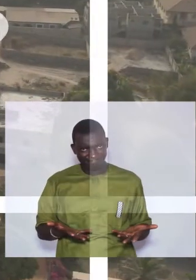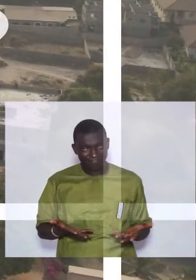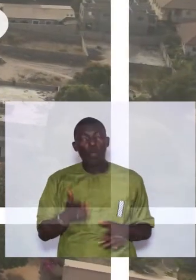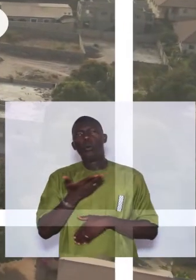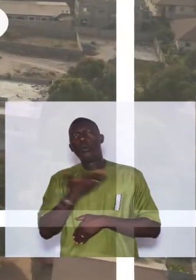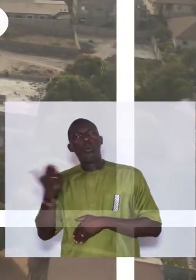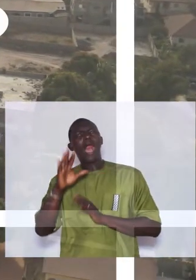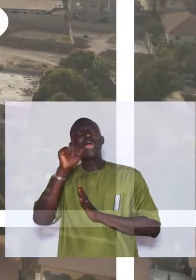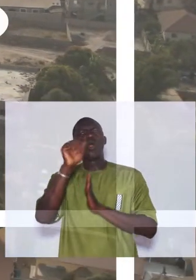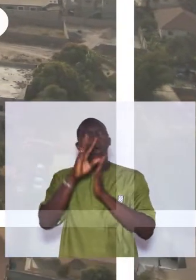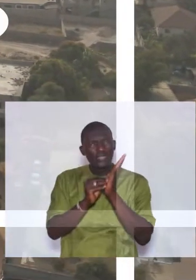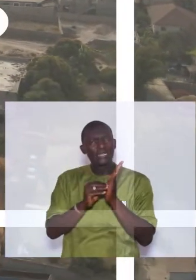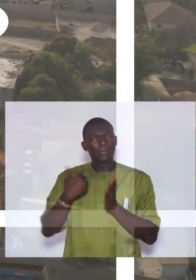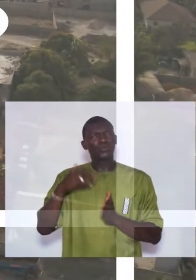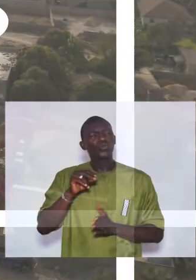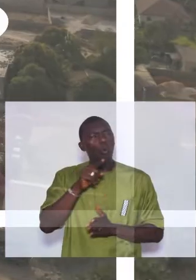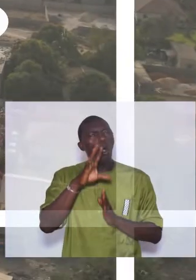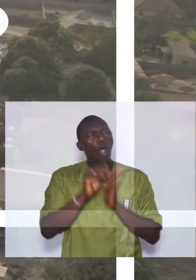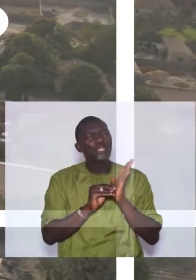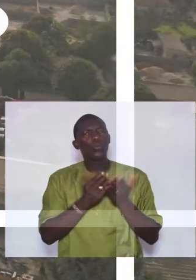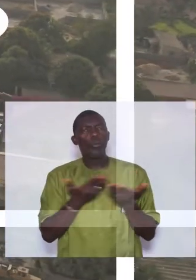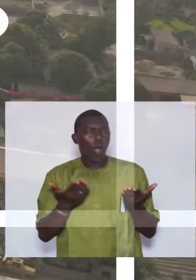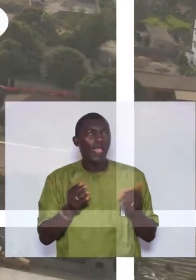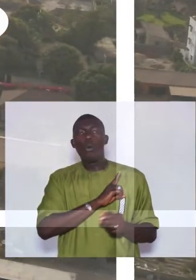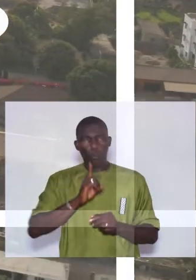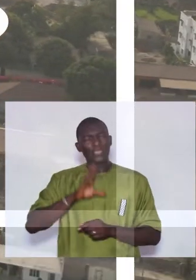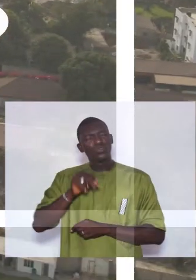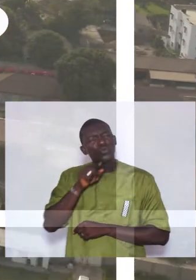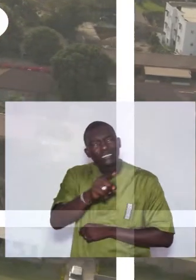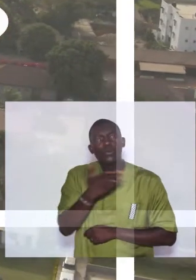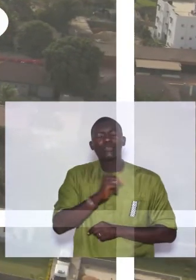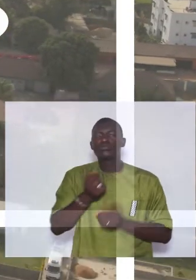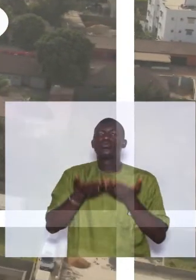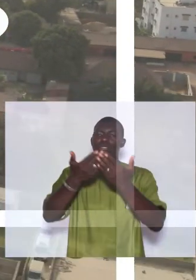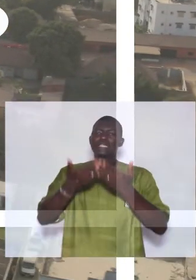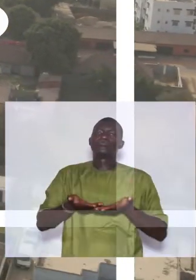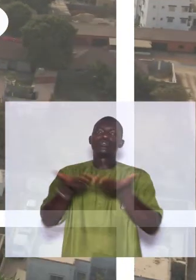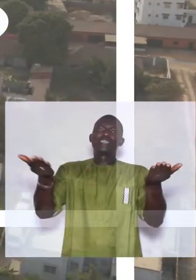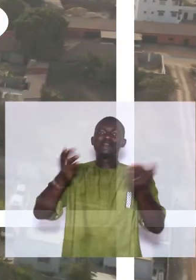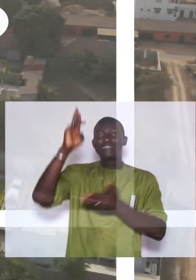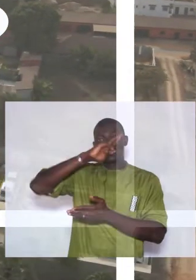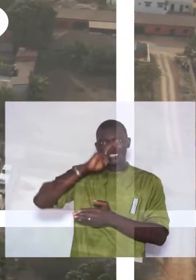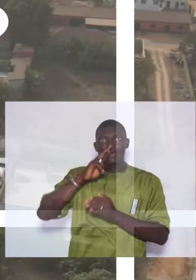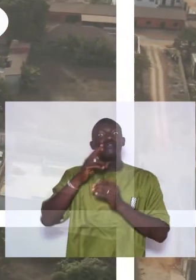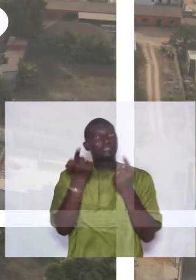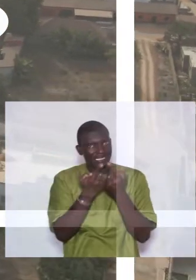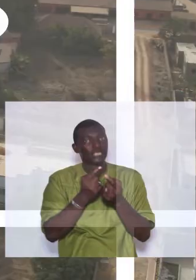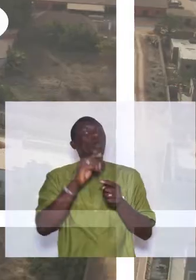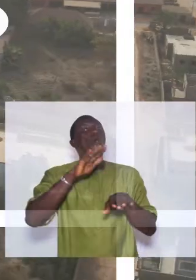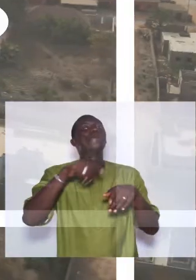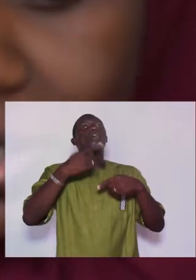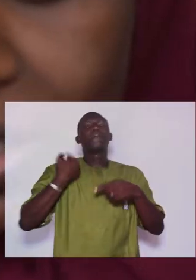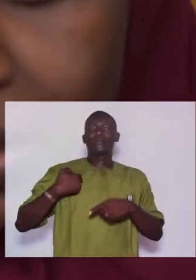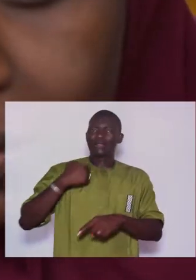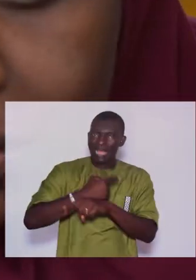Why an audit? We conduct public sector audits to give reasonable assurance to the Gambian people on the use and management of